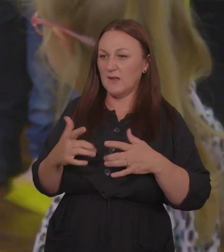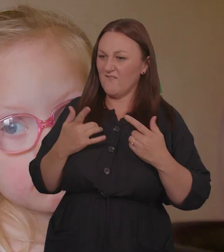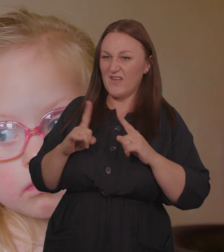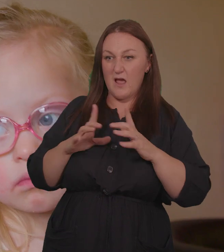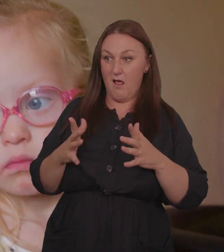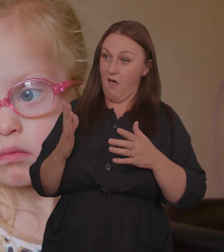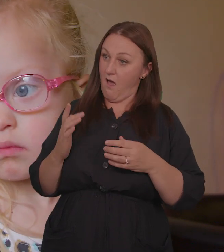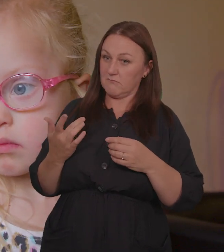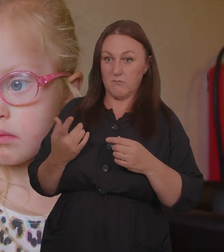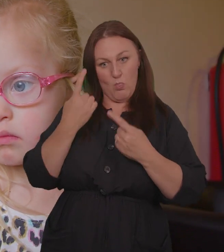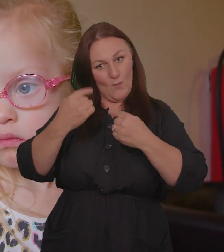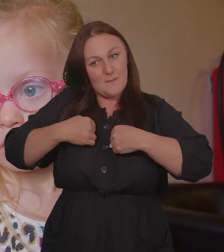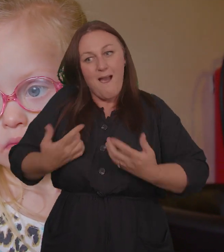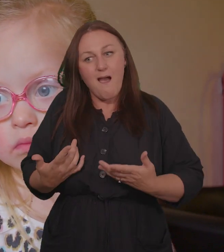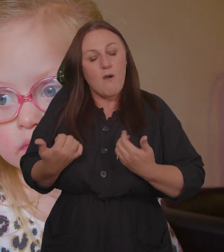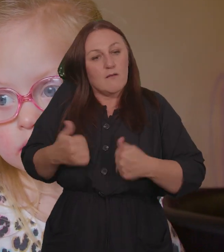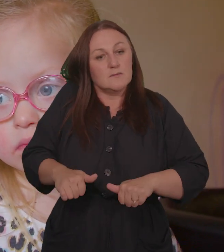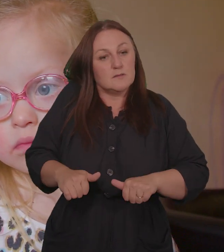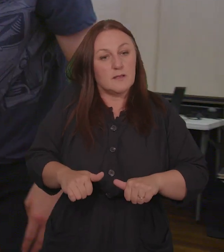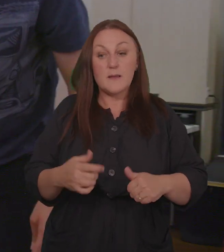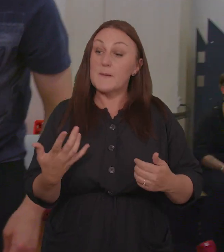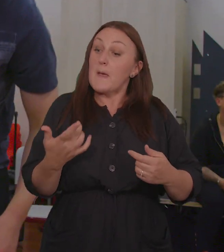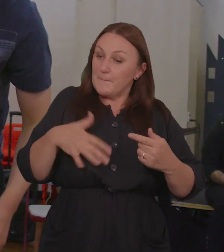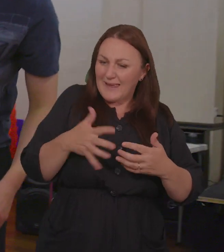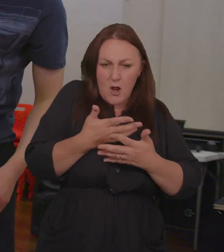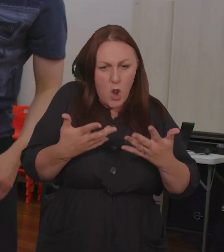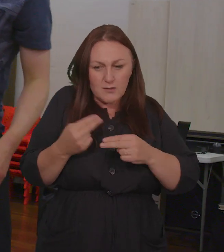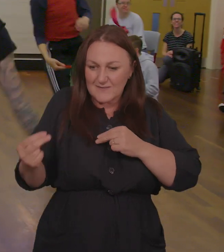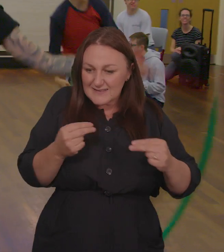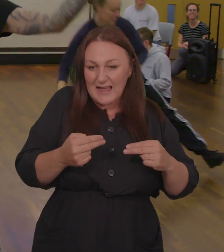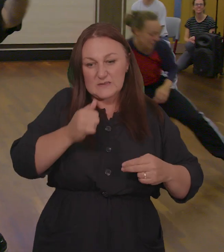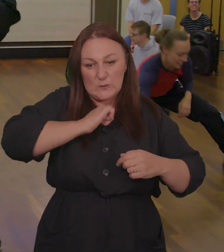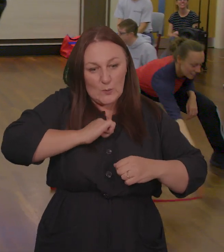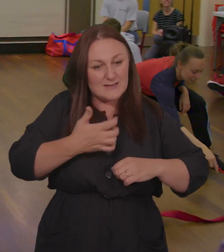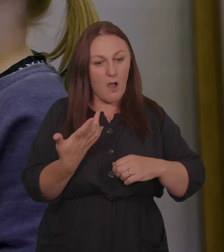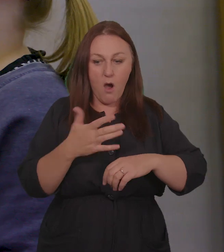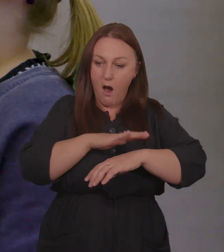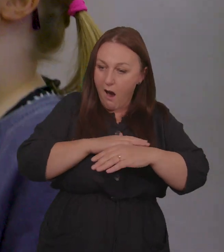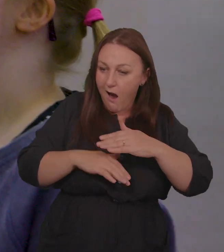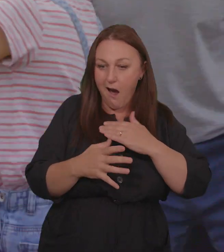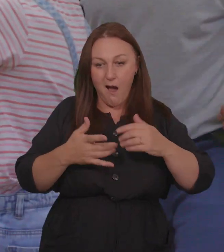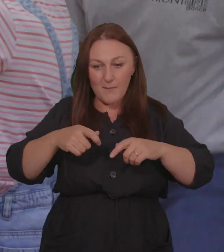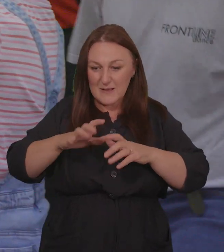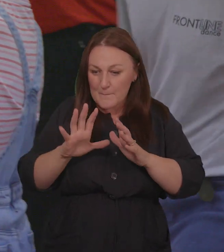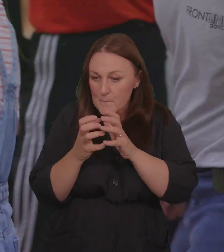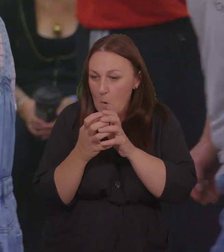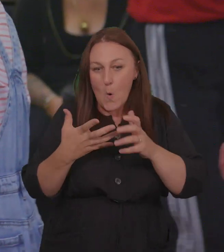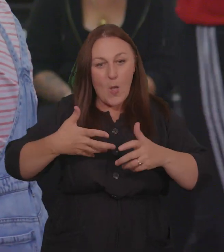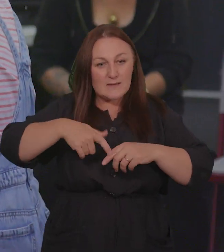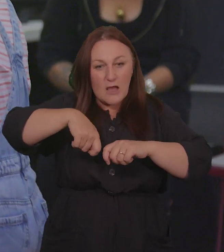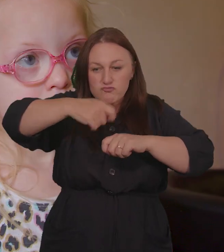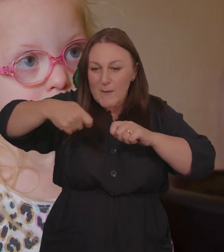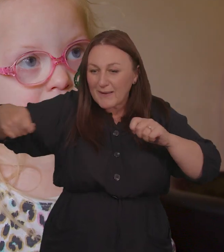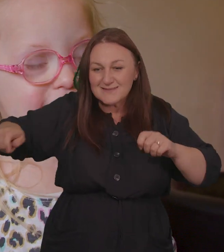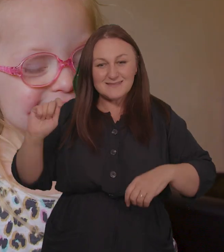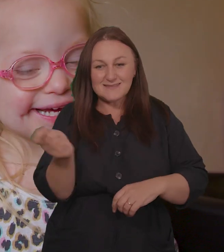We've just done lots of different dancing using our arms with little balls and little ribbons and stuff like that. You had lots of fun, didn't